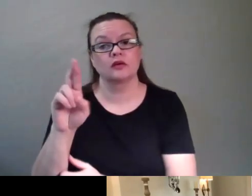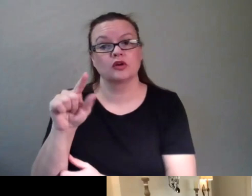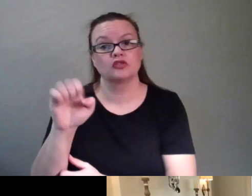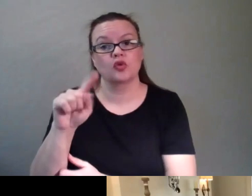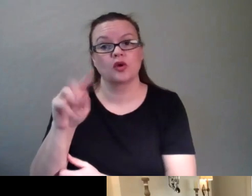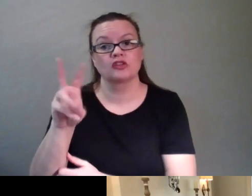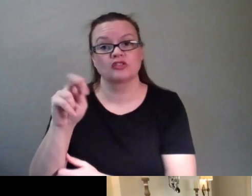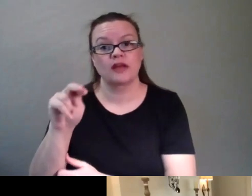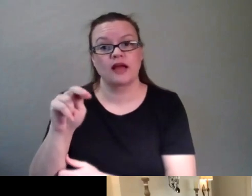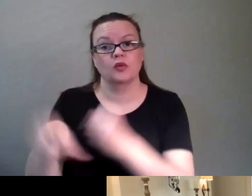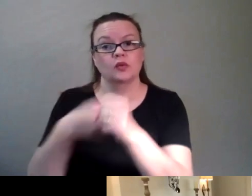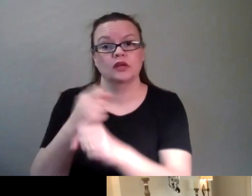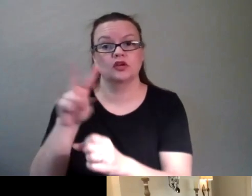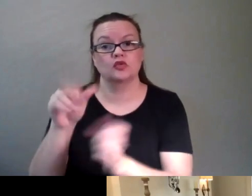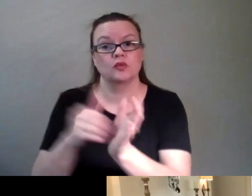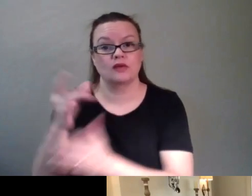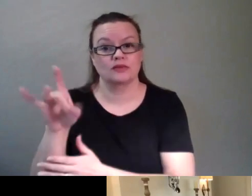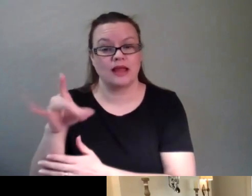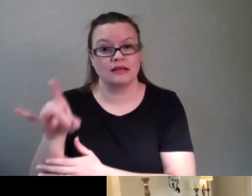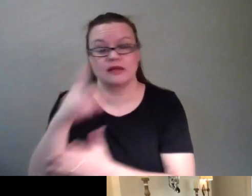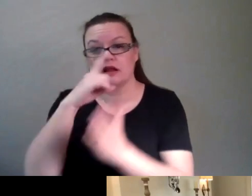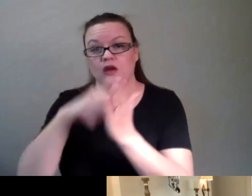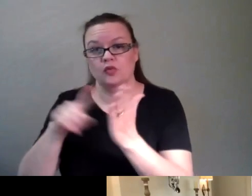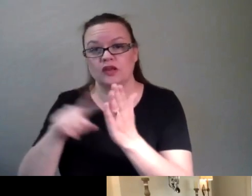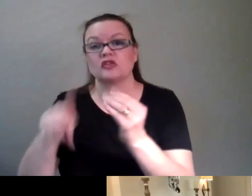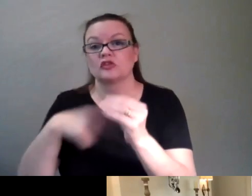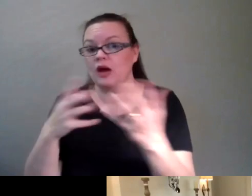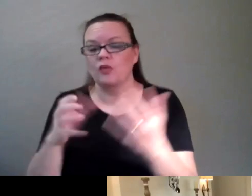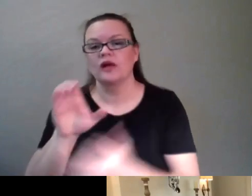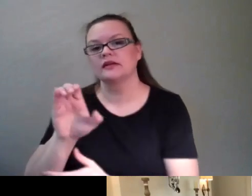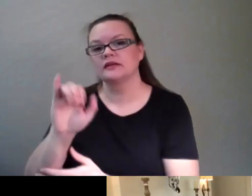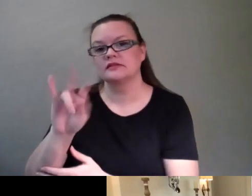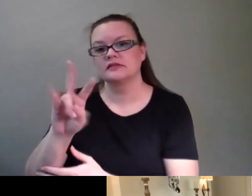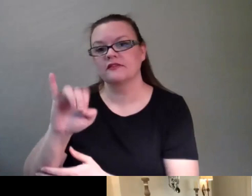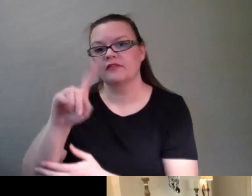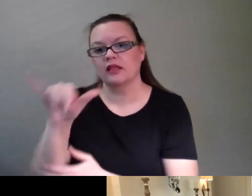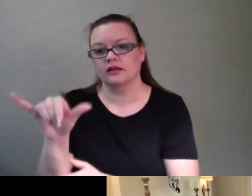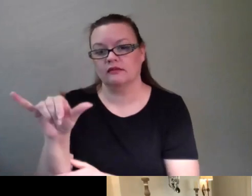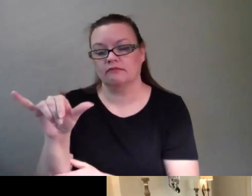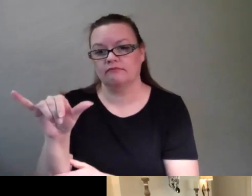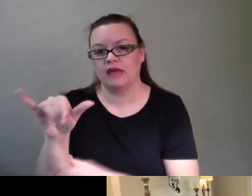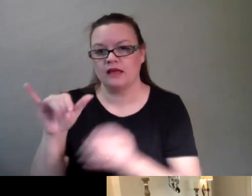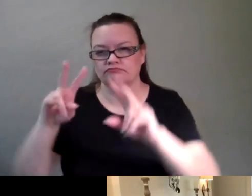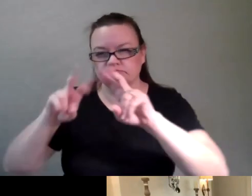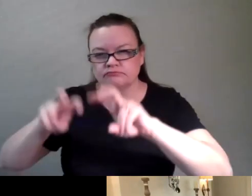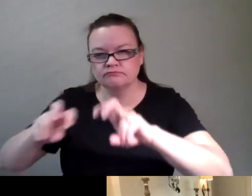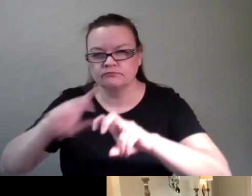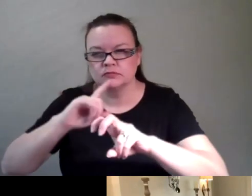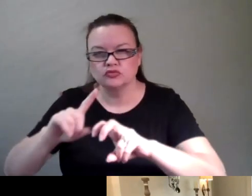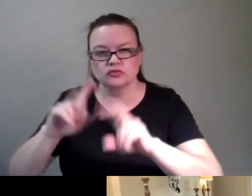2018 on civility, which has led to kind of looking at this issue closer as during the